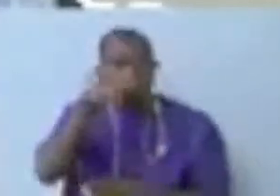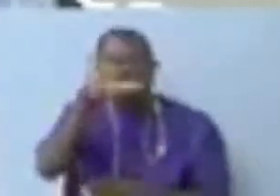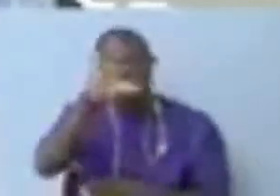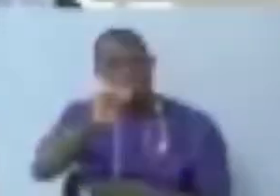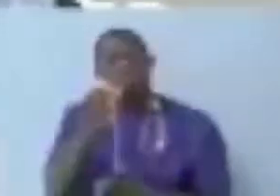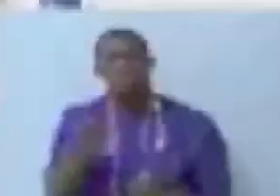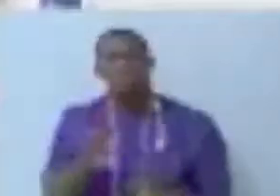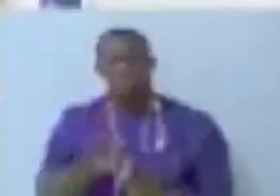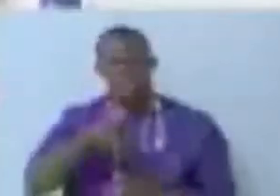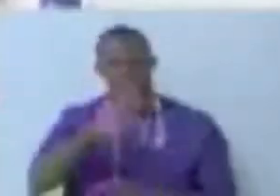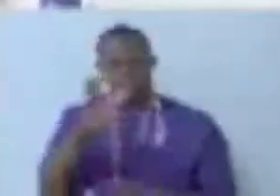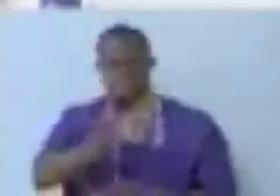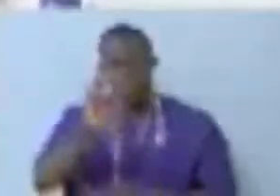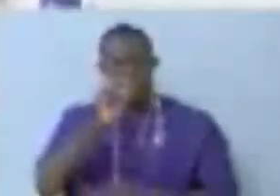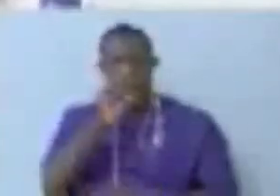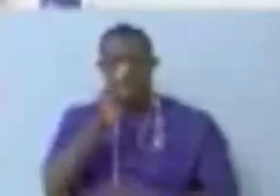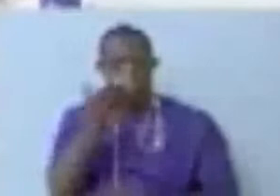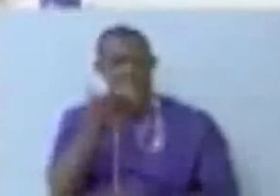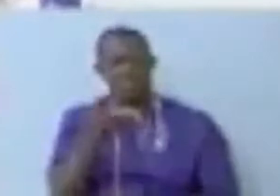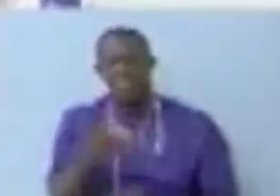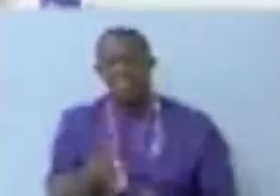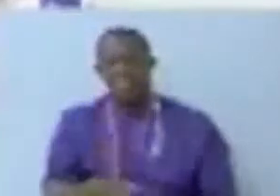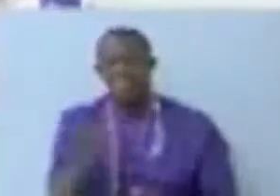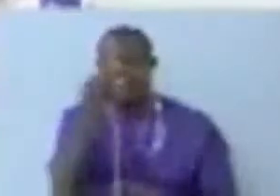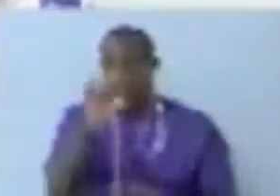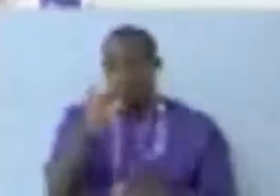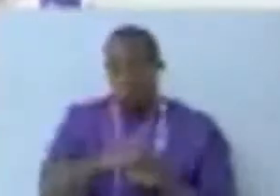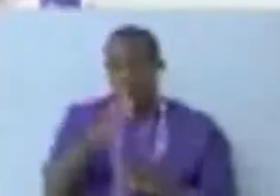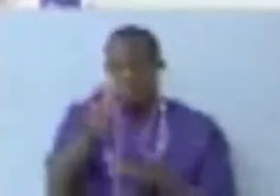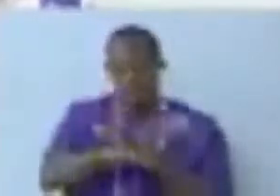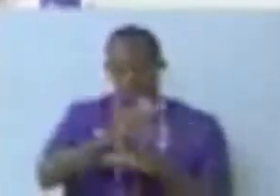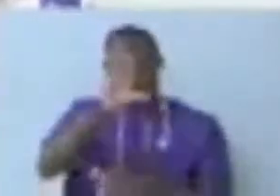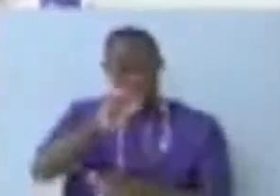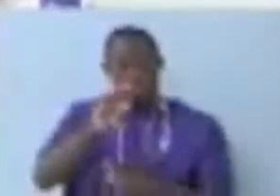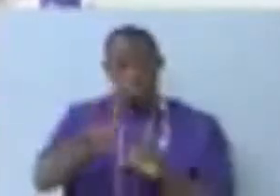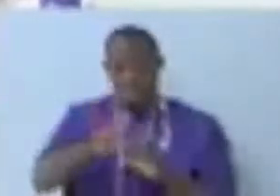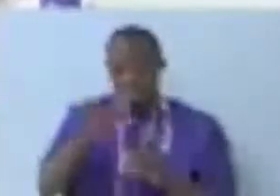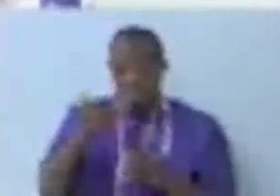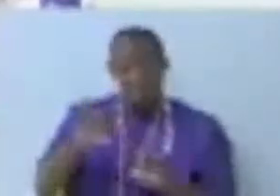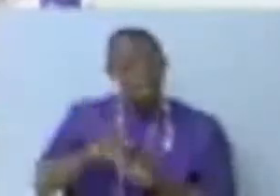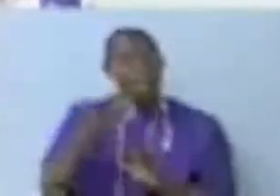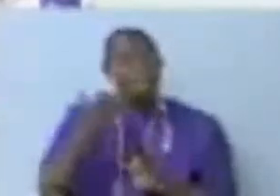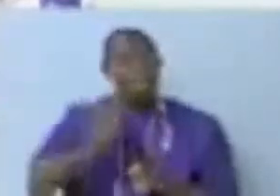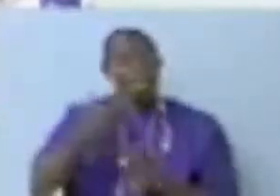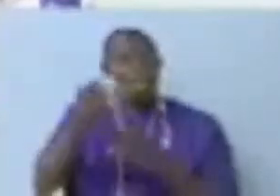cannot say so. Well, if it was done publicly, you would have known. Well,